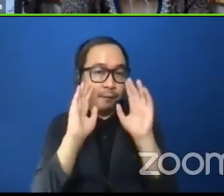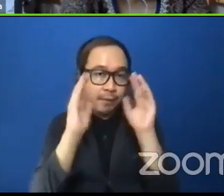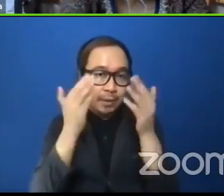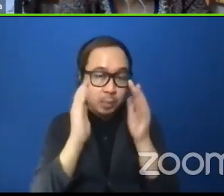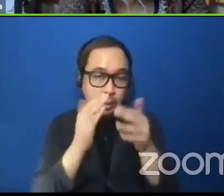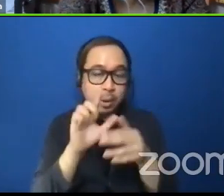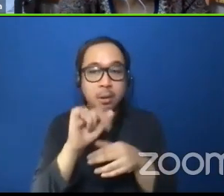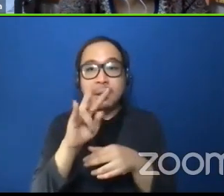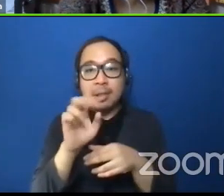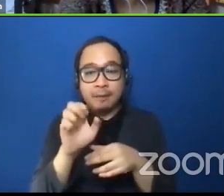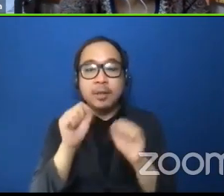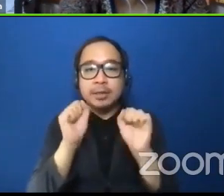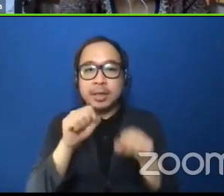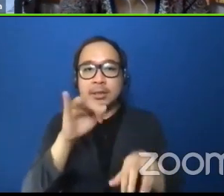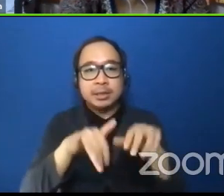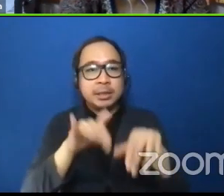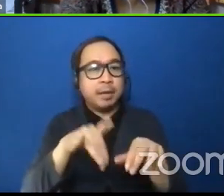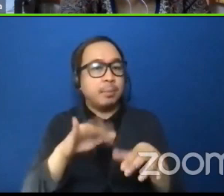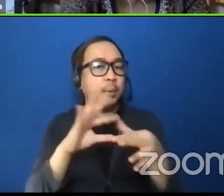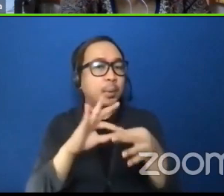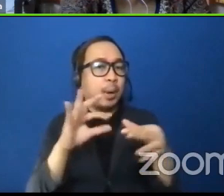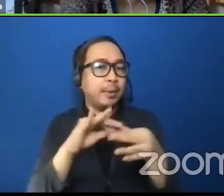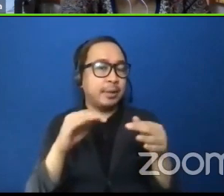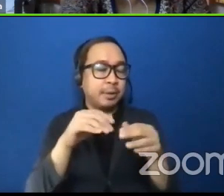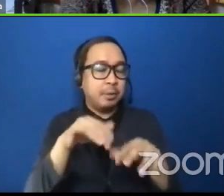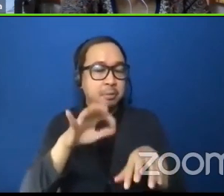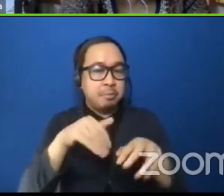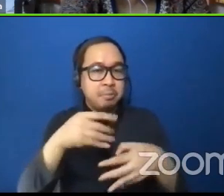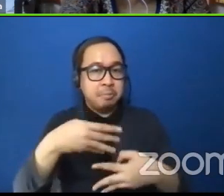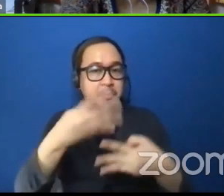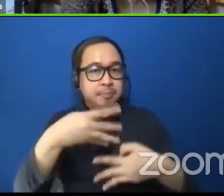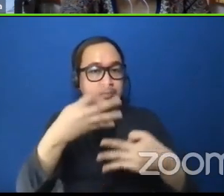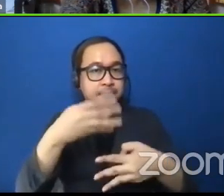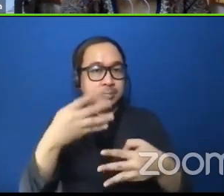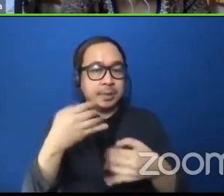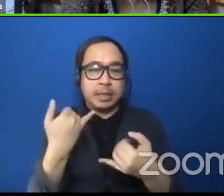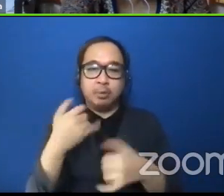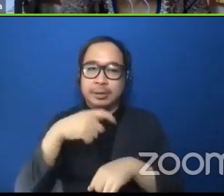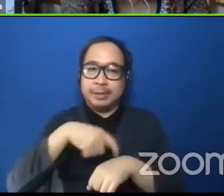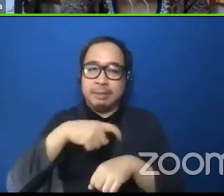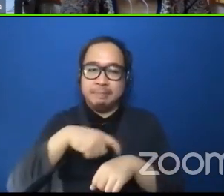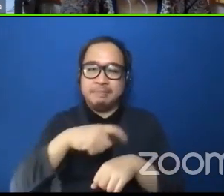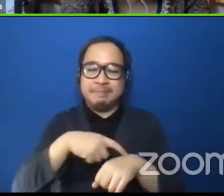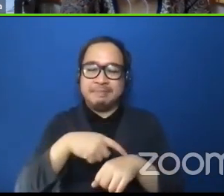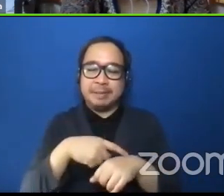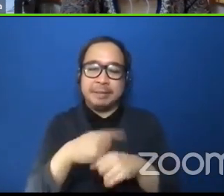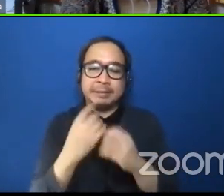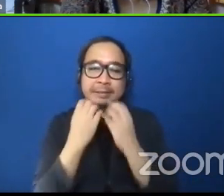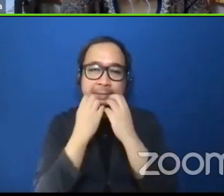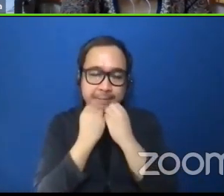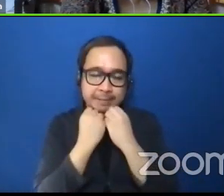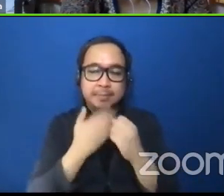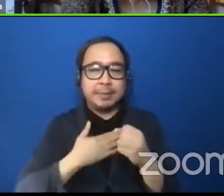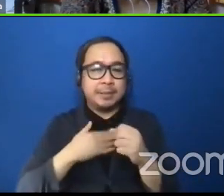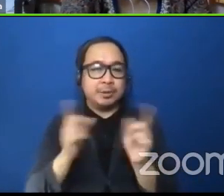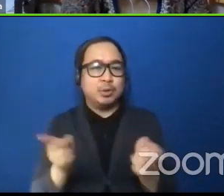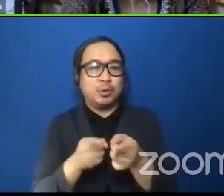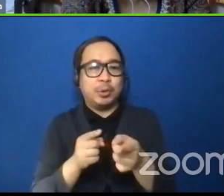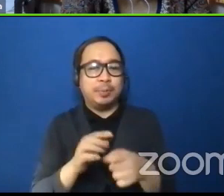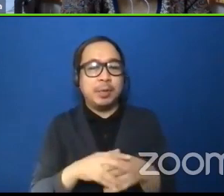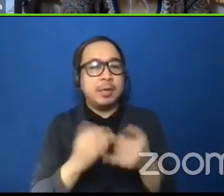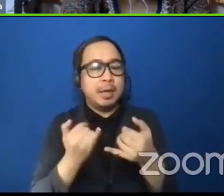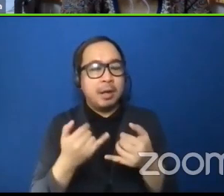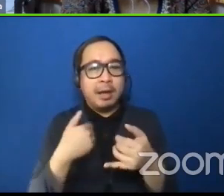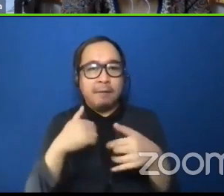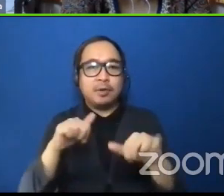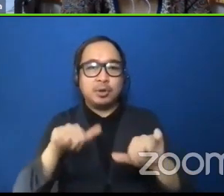In the interest of time, please keep your questions and comments brief and precise. Also, we are living in challenging times